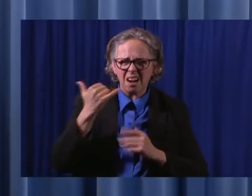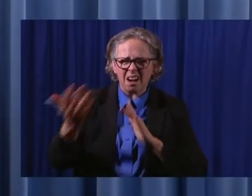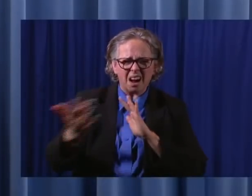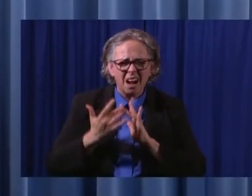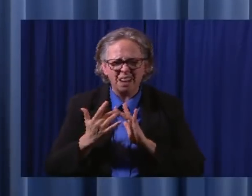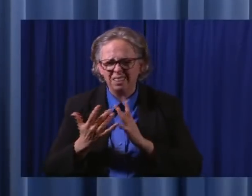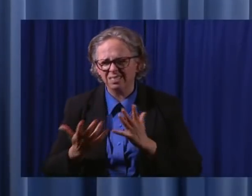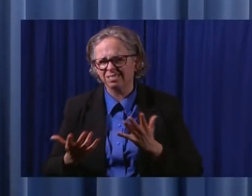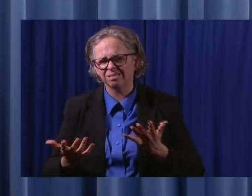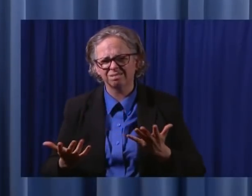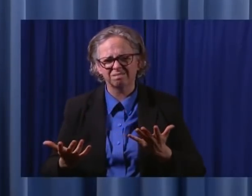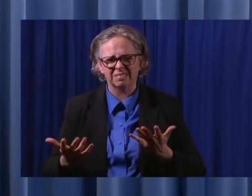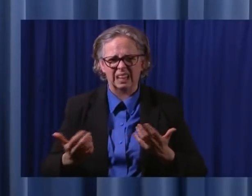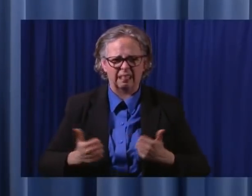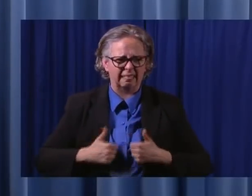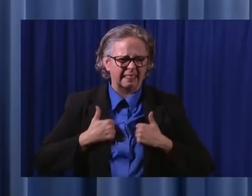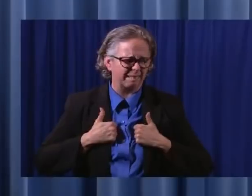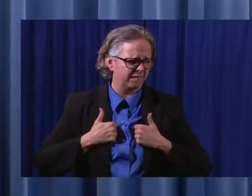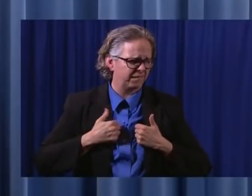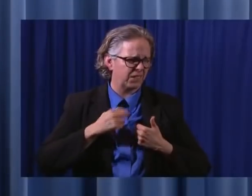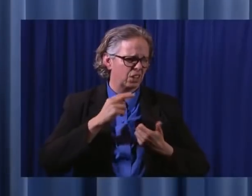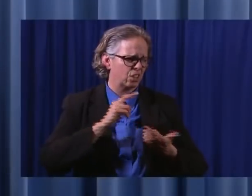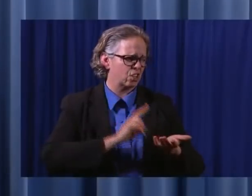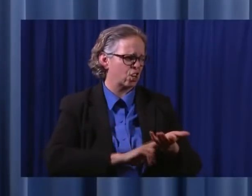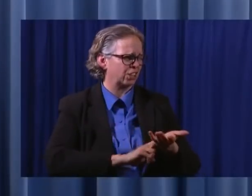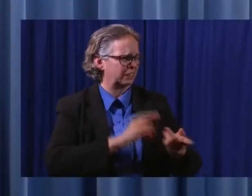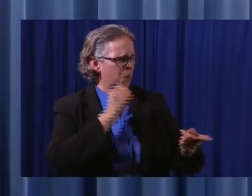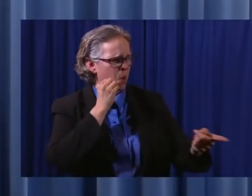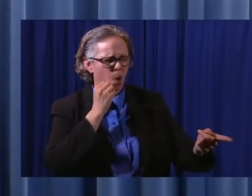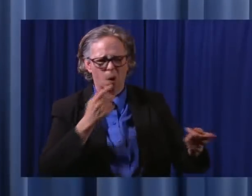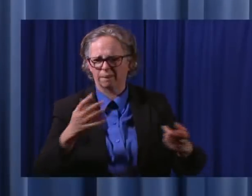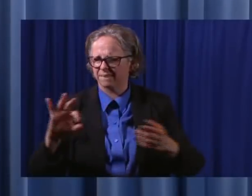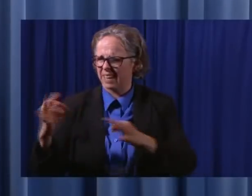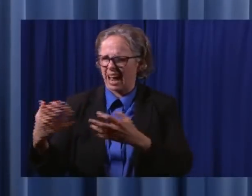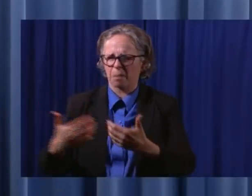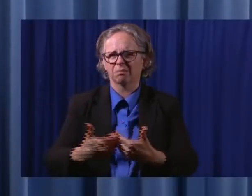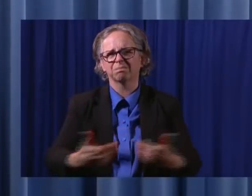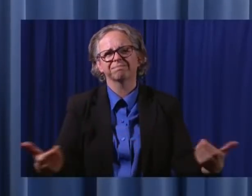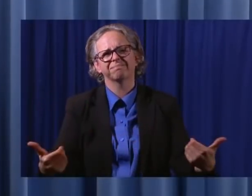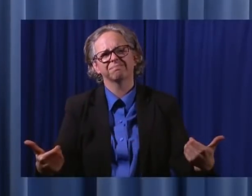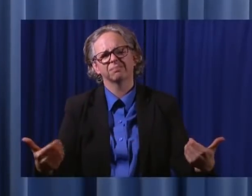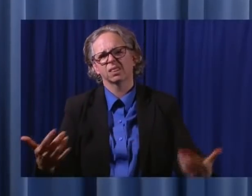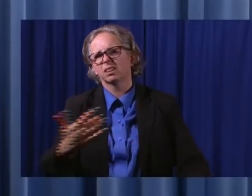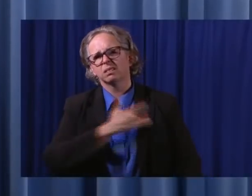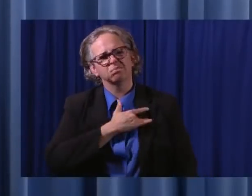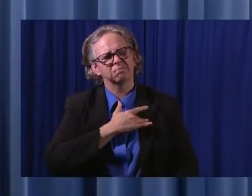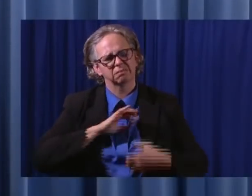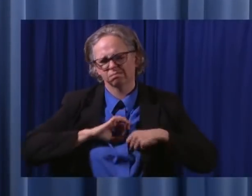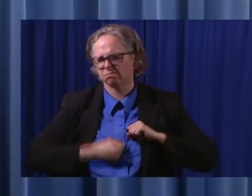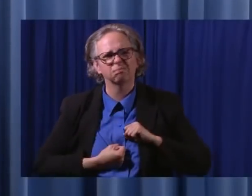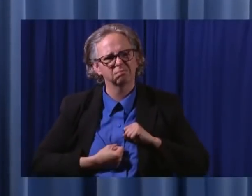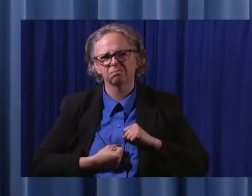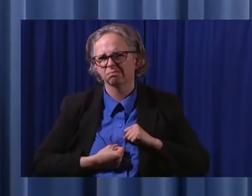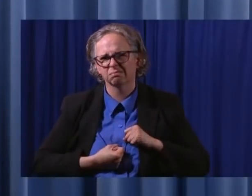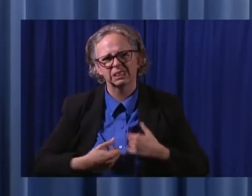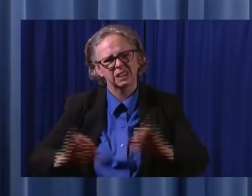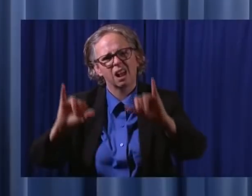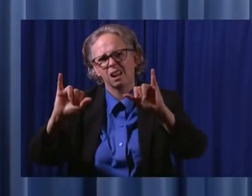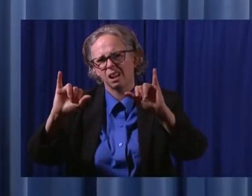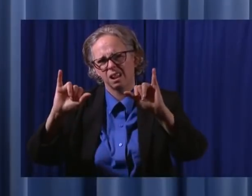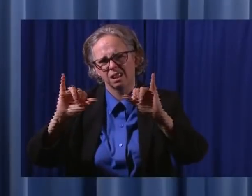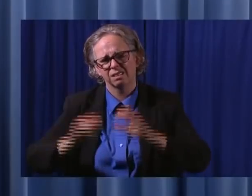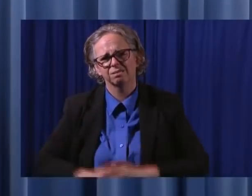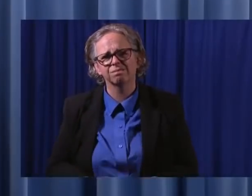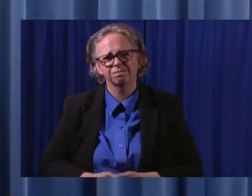who are not able to visit with them. We put the order in when we started this to try to